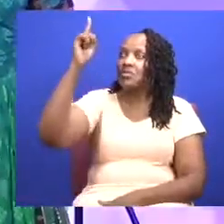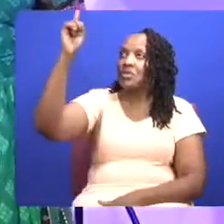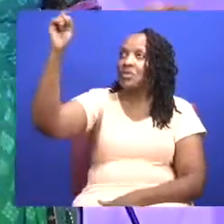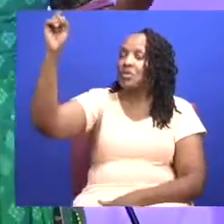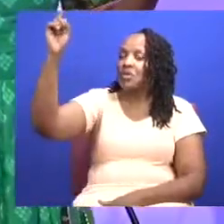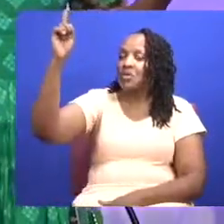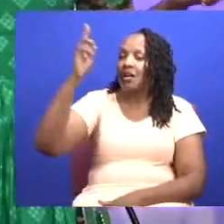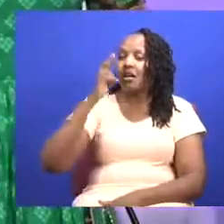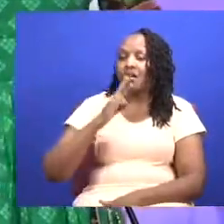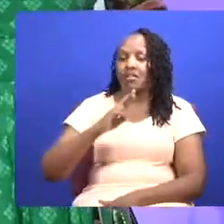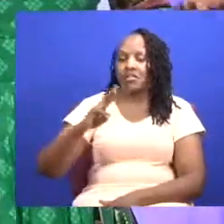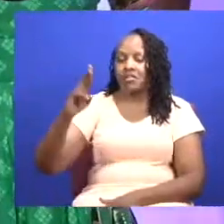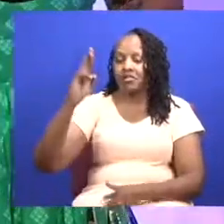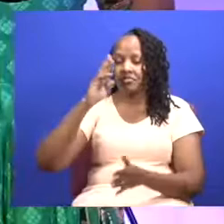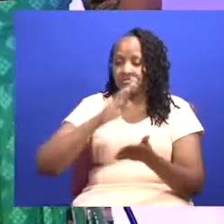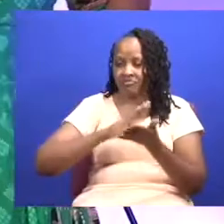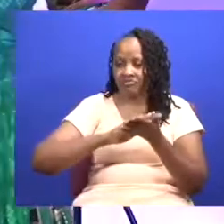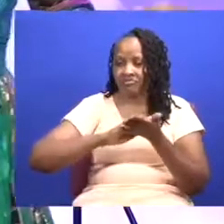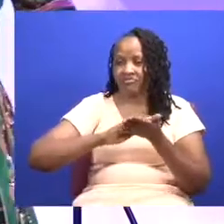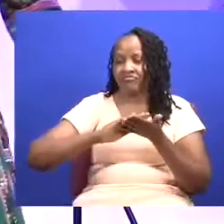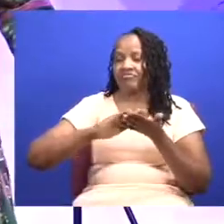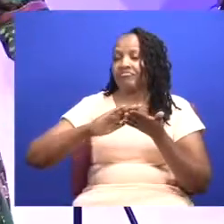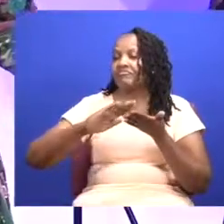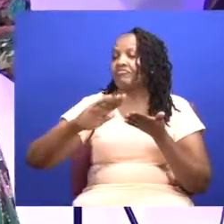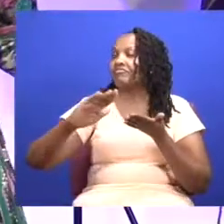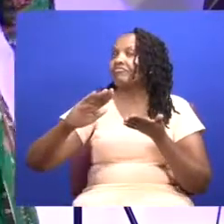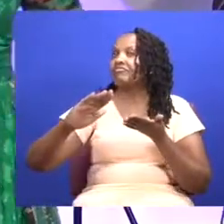Holy, you are